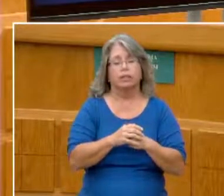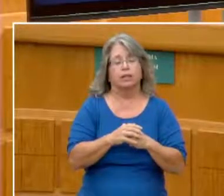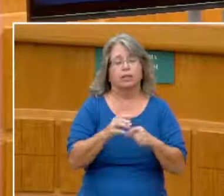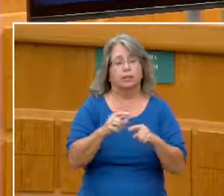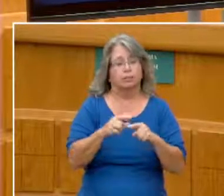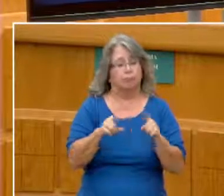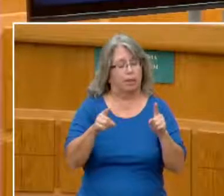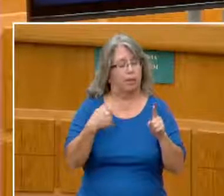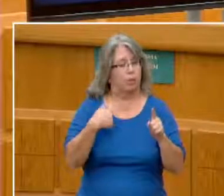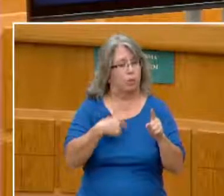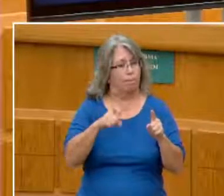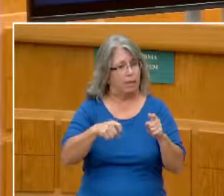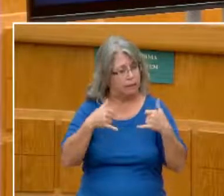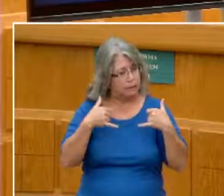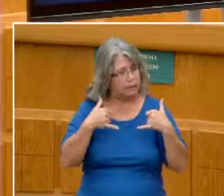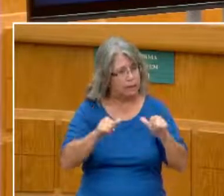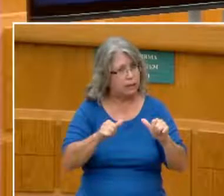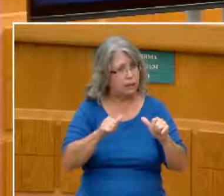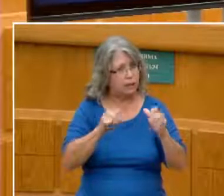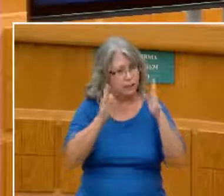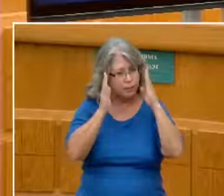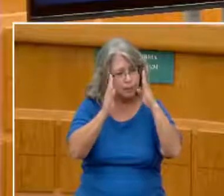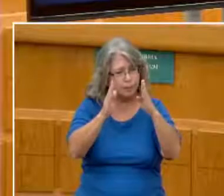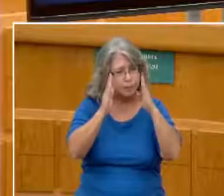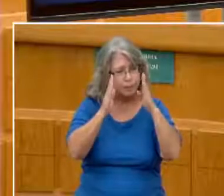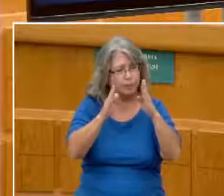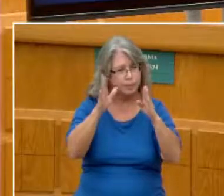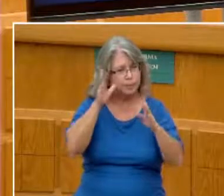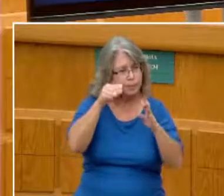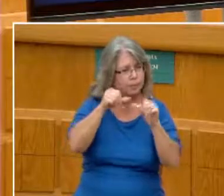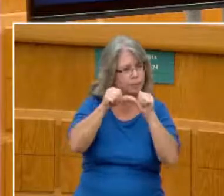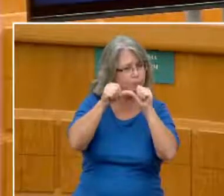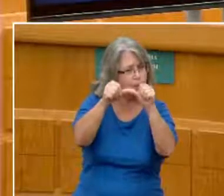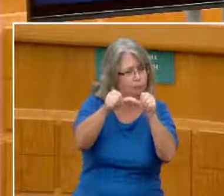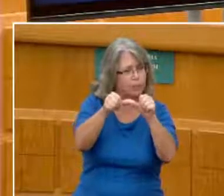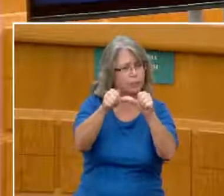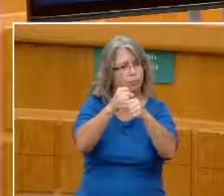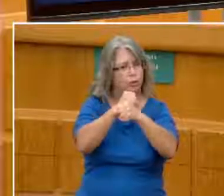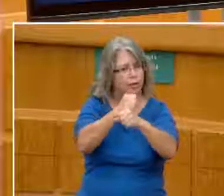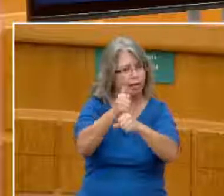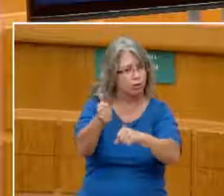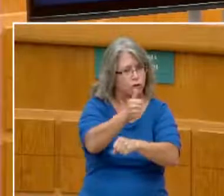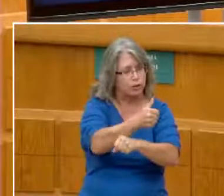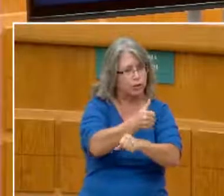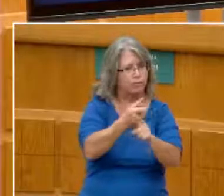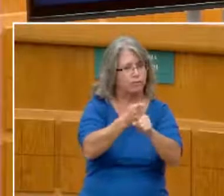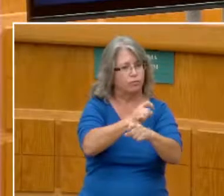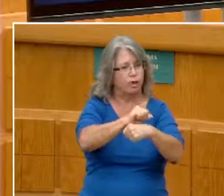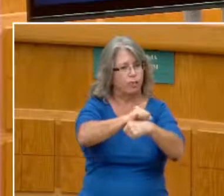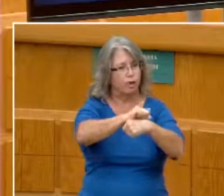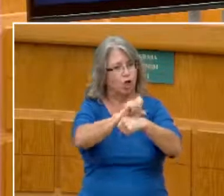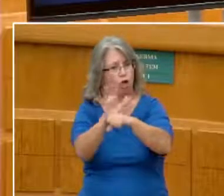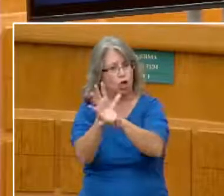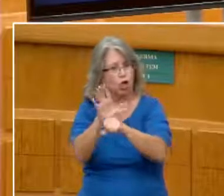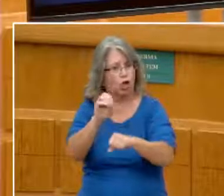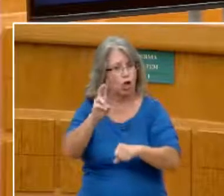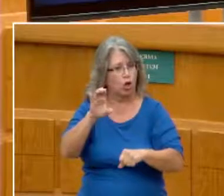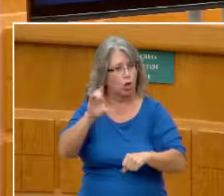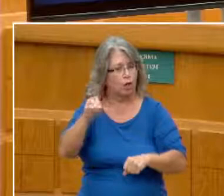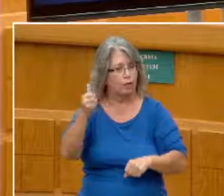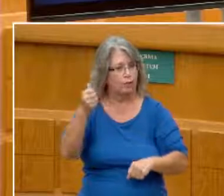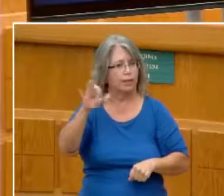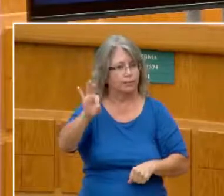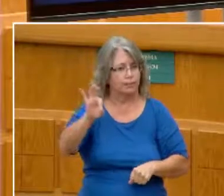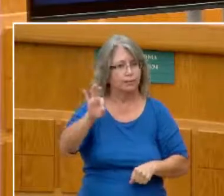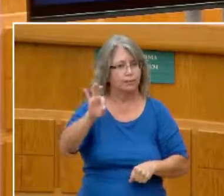to protecting yourself and others against COVID-19. So we will now have a brief translation from Gabby, and